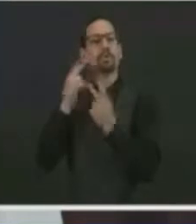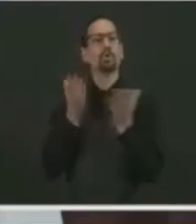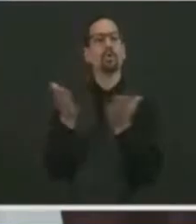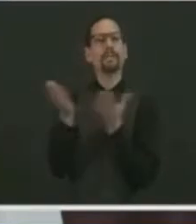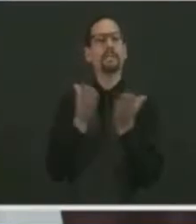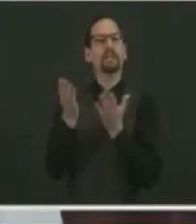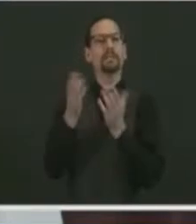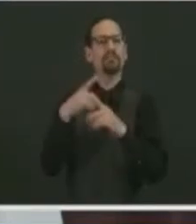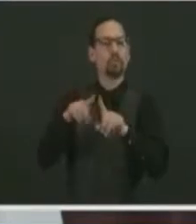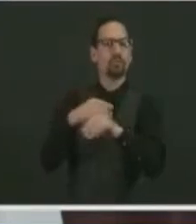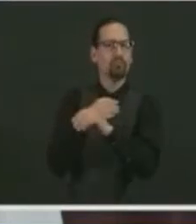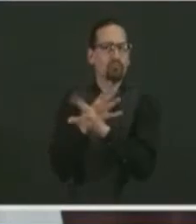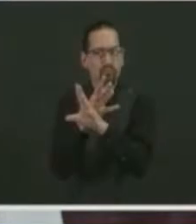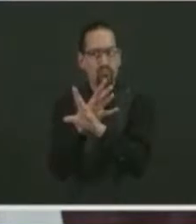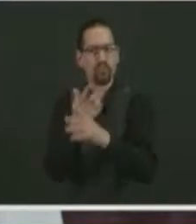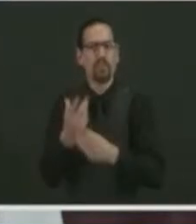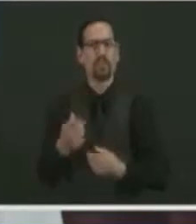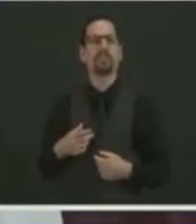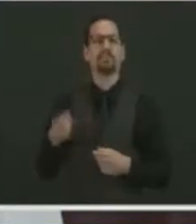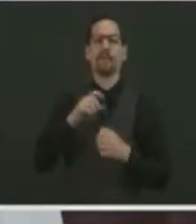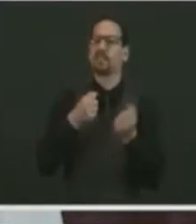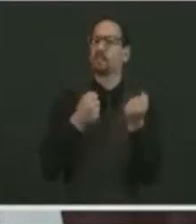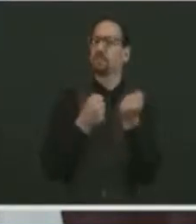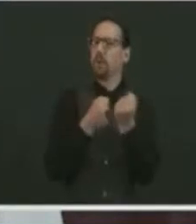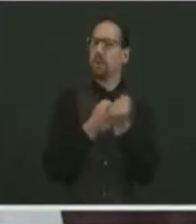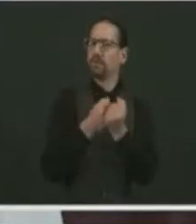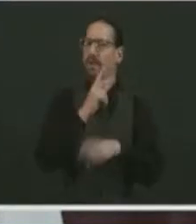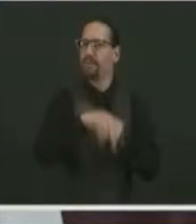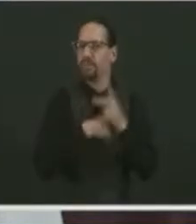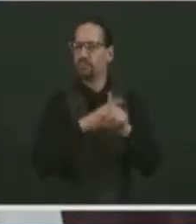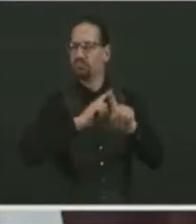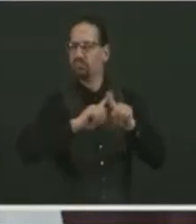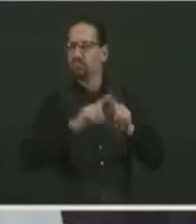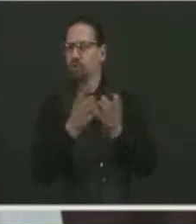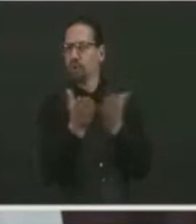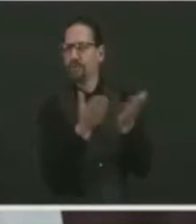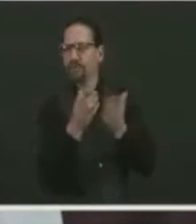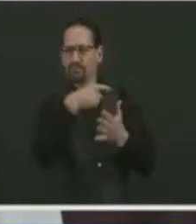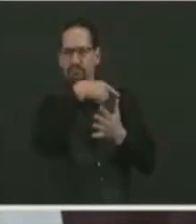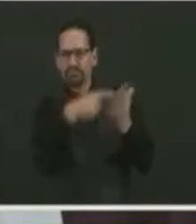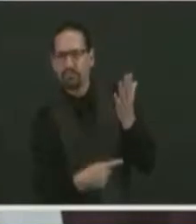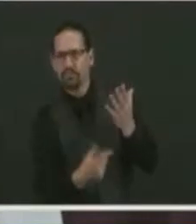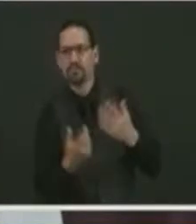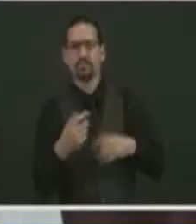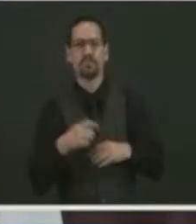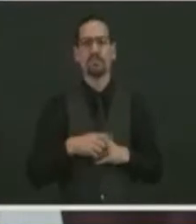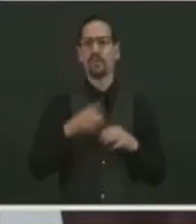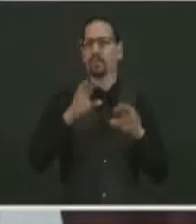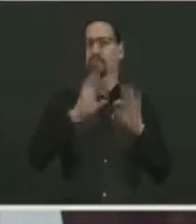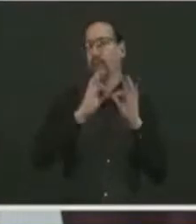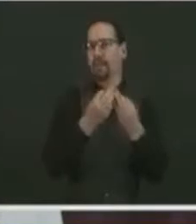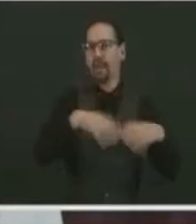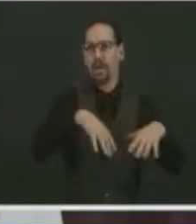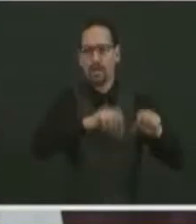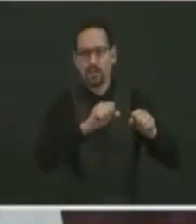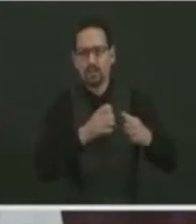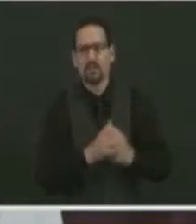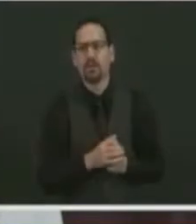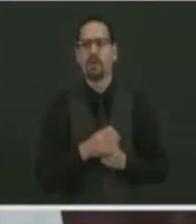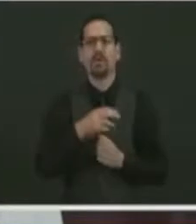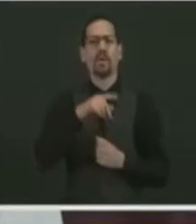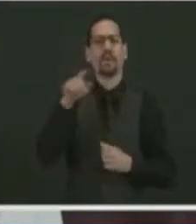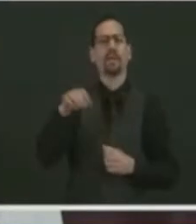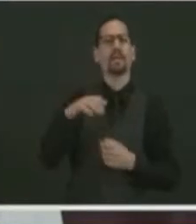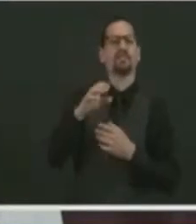as it relates to estate issues or custody issues or other of the legal complications that